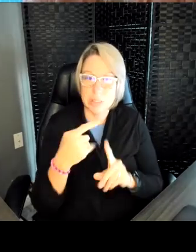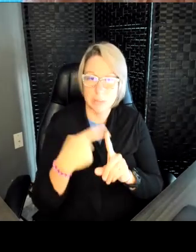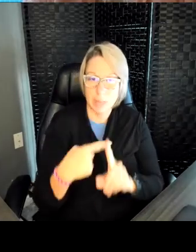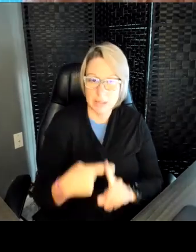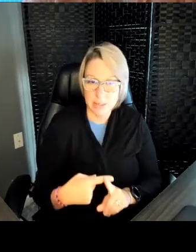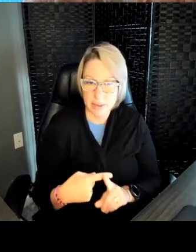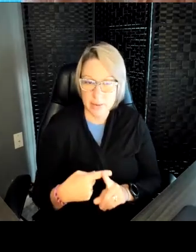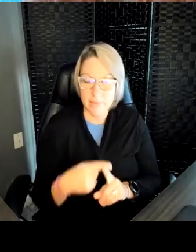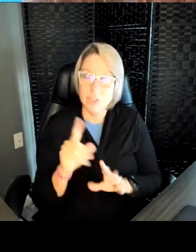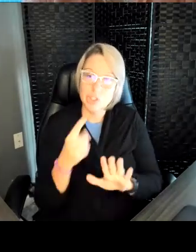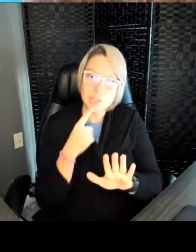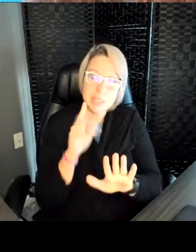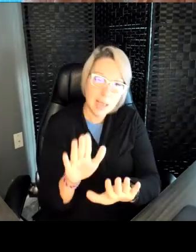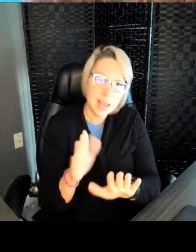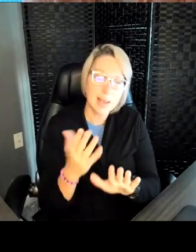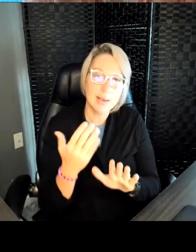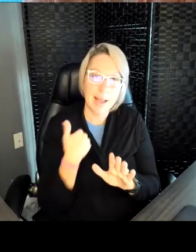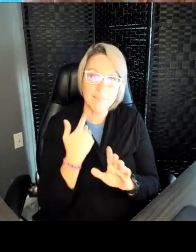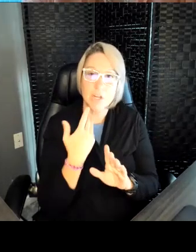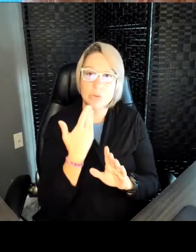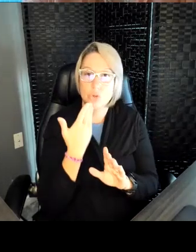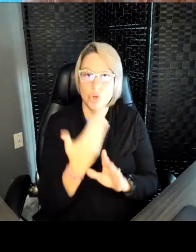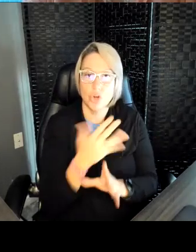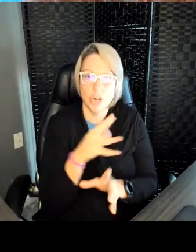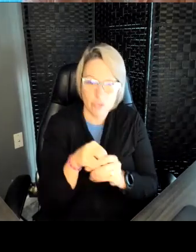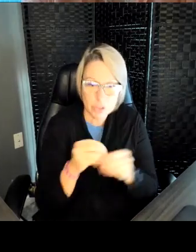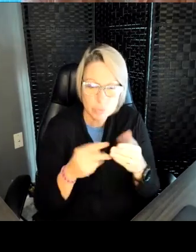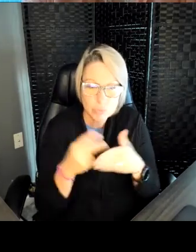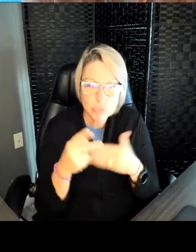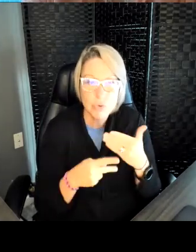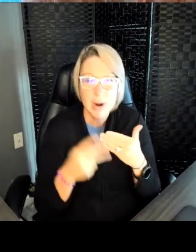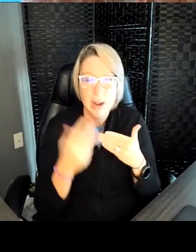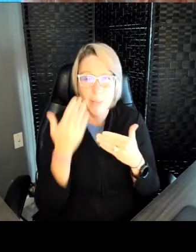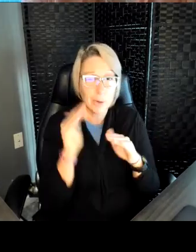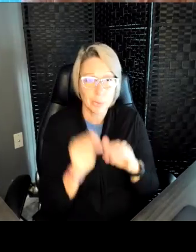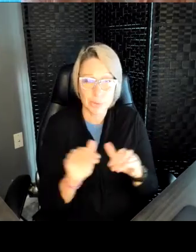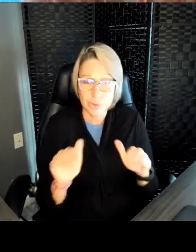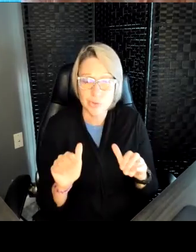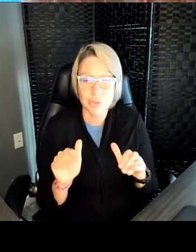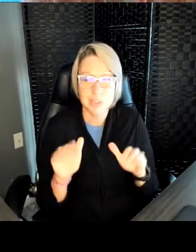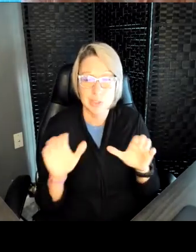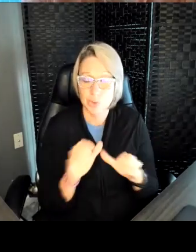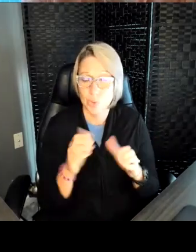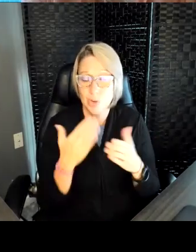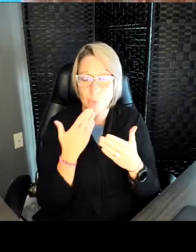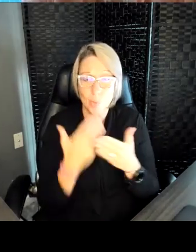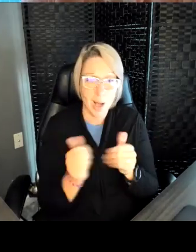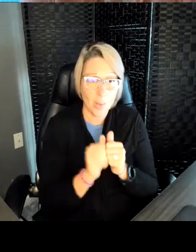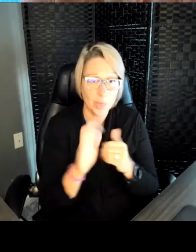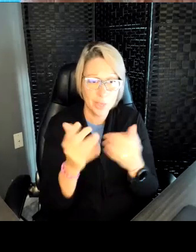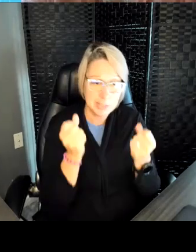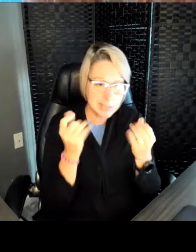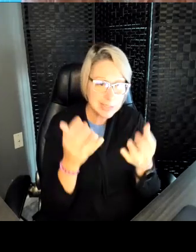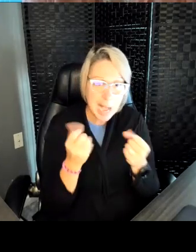just to say, hey, there's good intervention programs. I know kids who are doing really well with their sign language, et